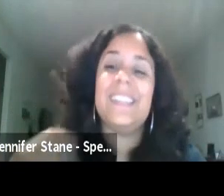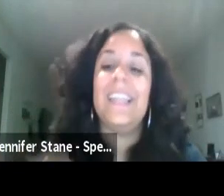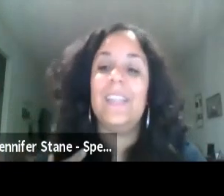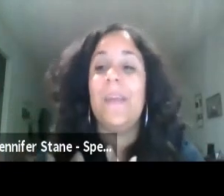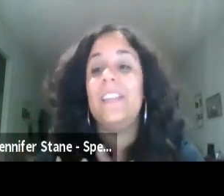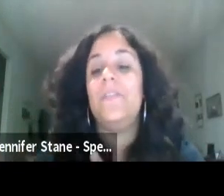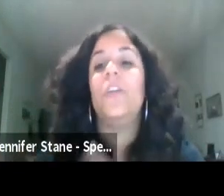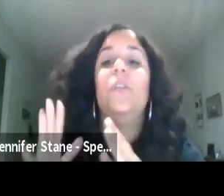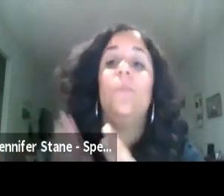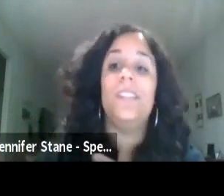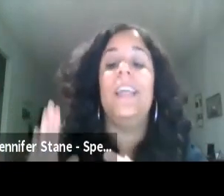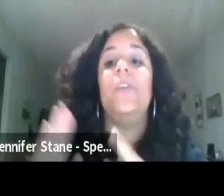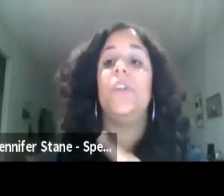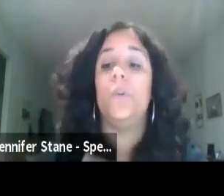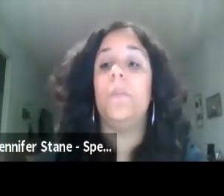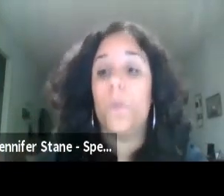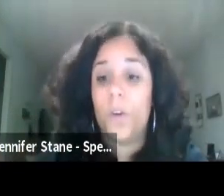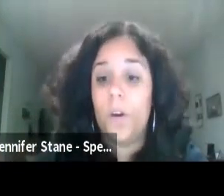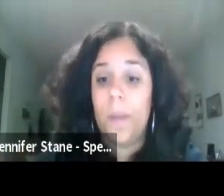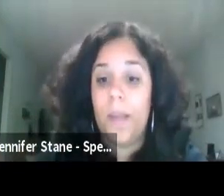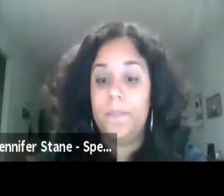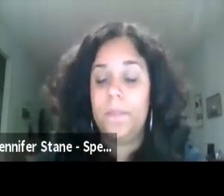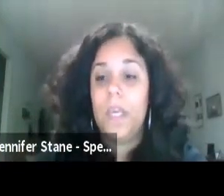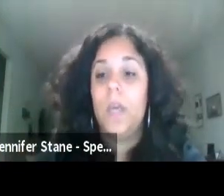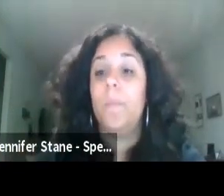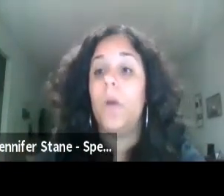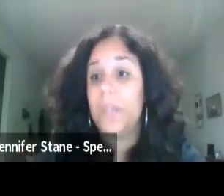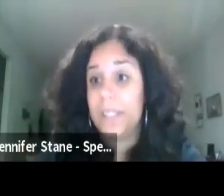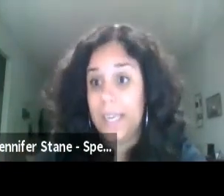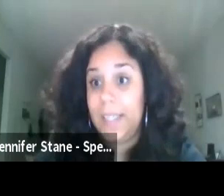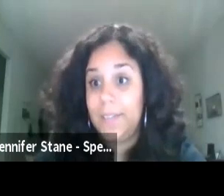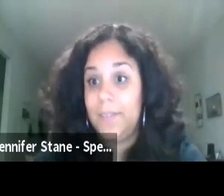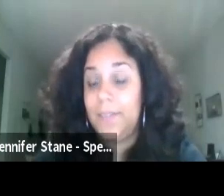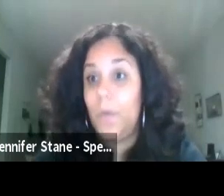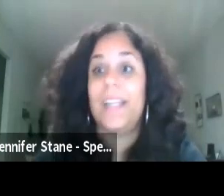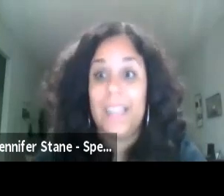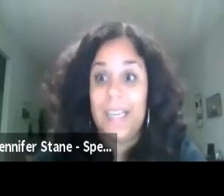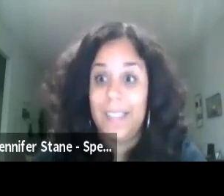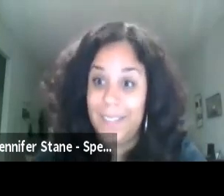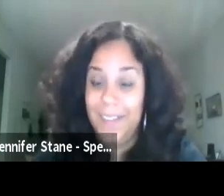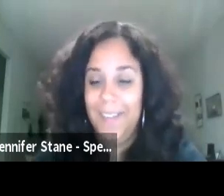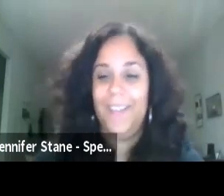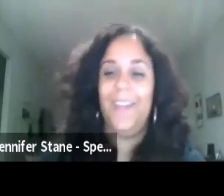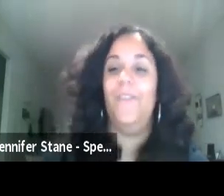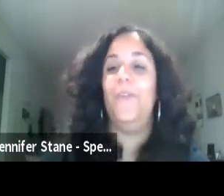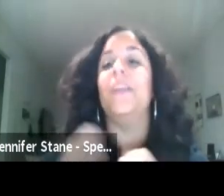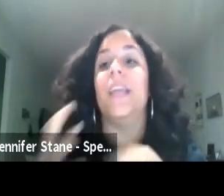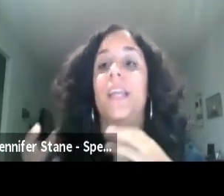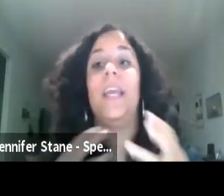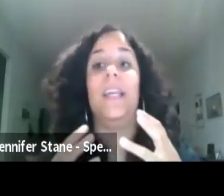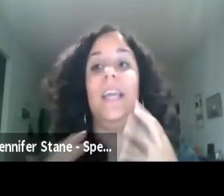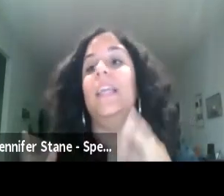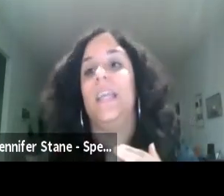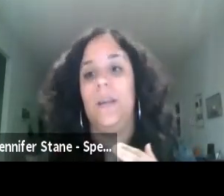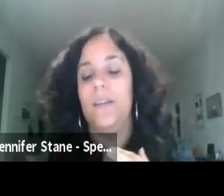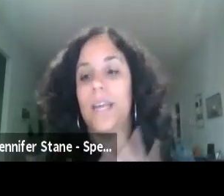Yes, it is best if you could do it once a day and you could do it before you go to bed. But really, we're excited if you can get